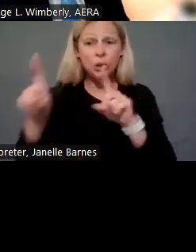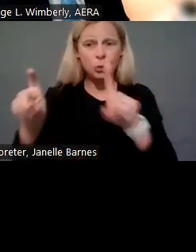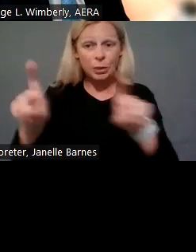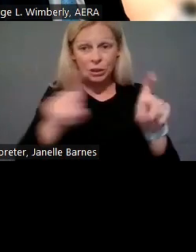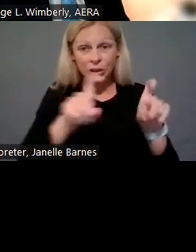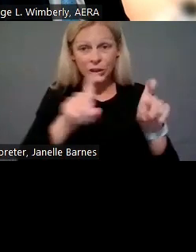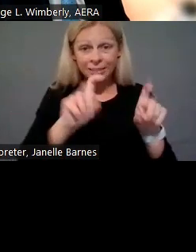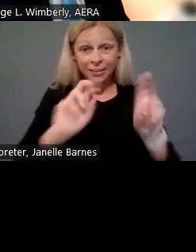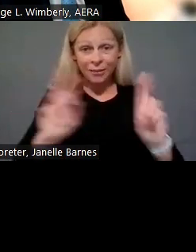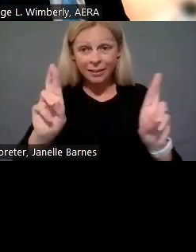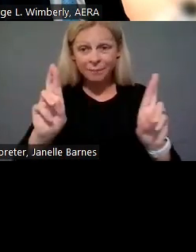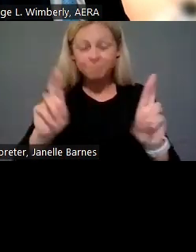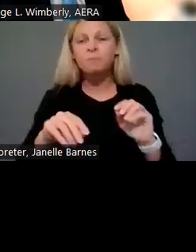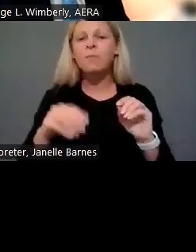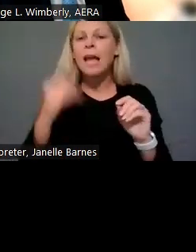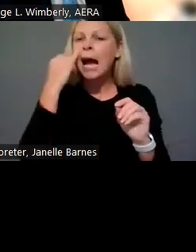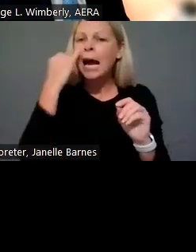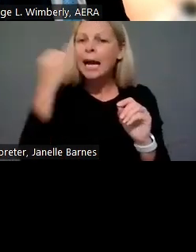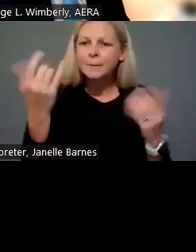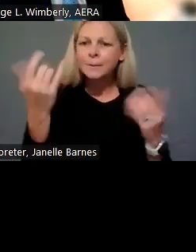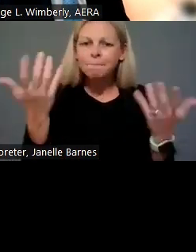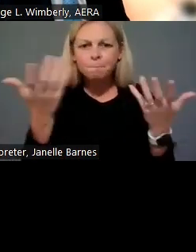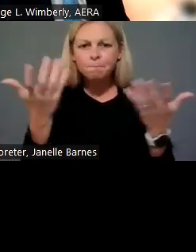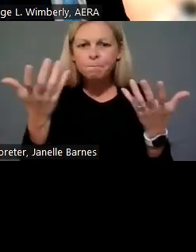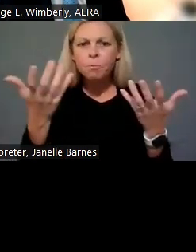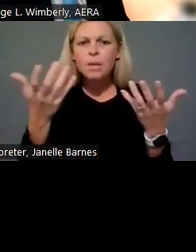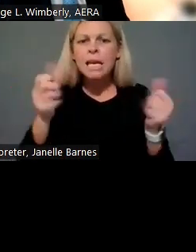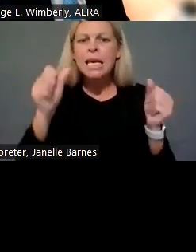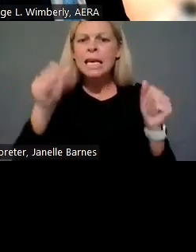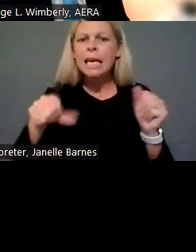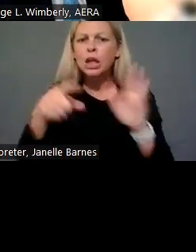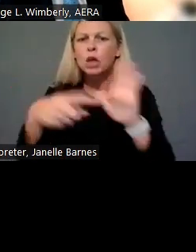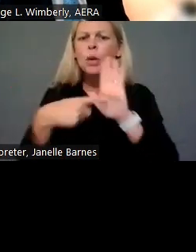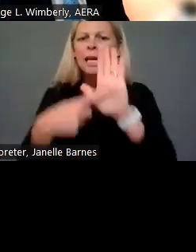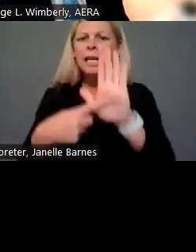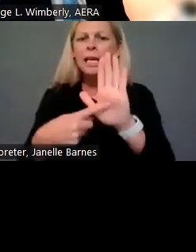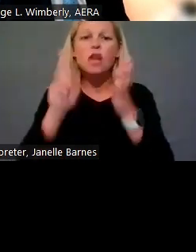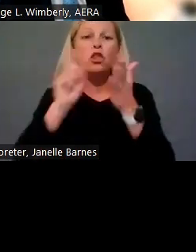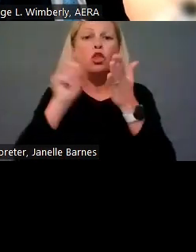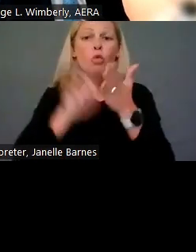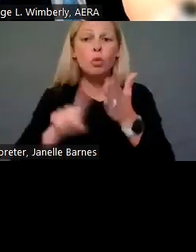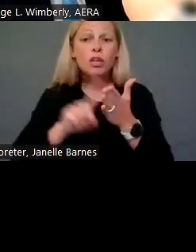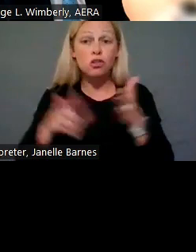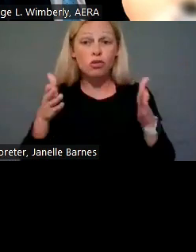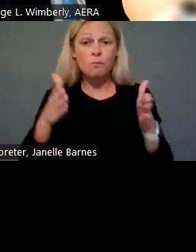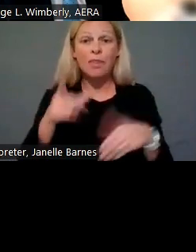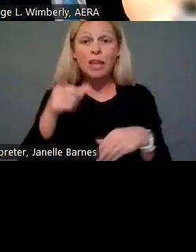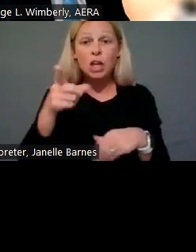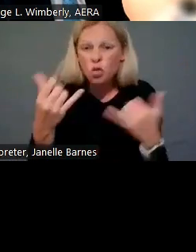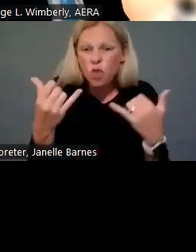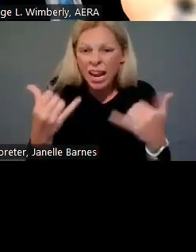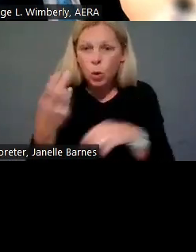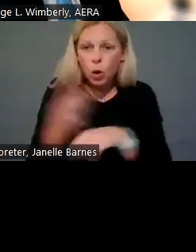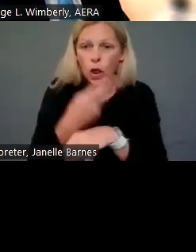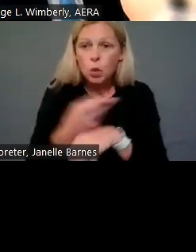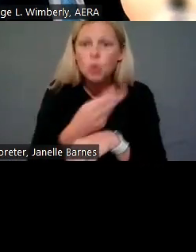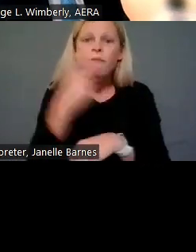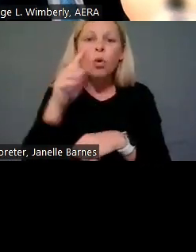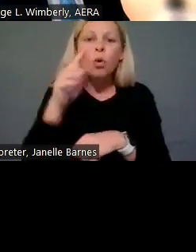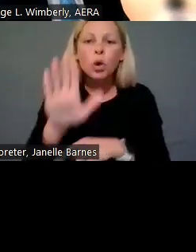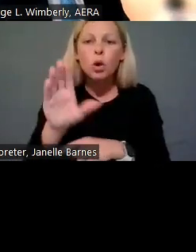wanted to get an idea of if you can indicate the research method you're using in your dissertation.